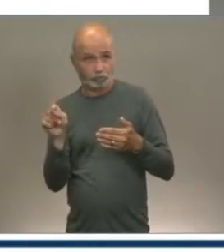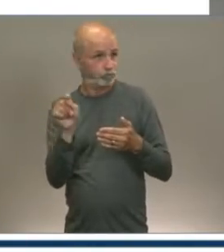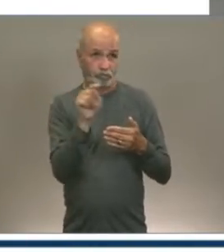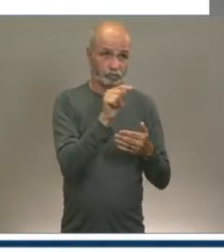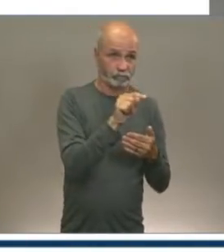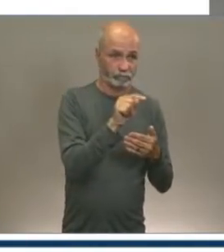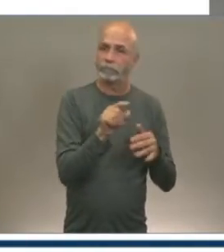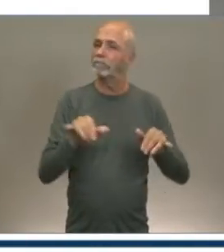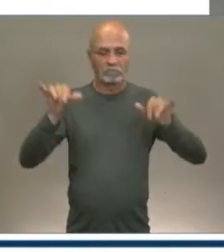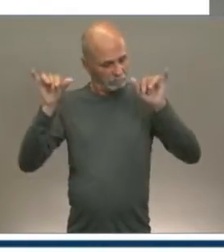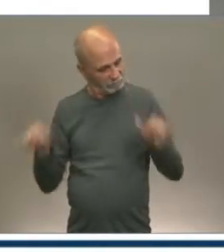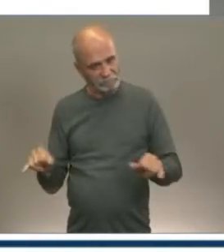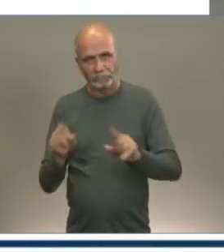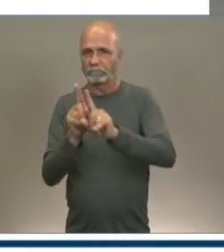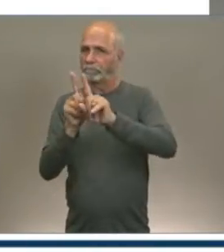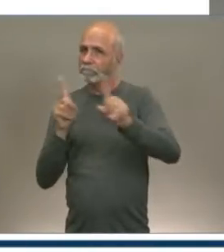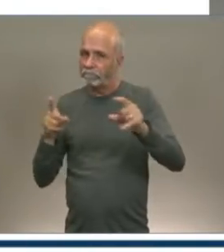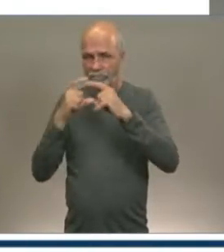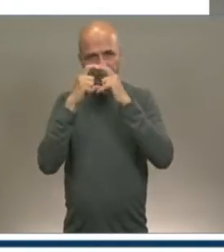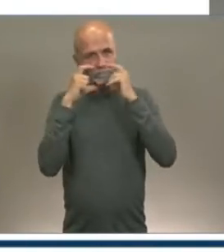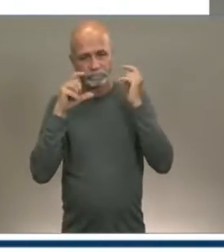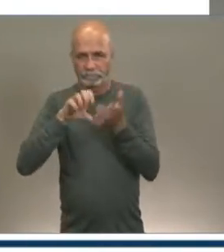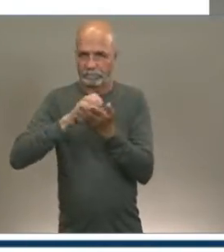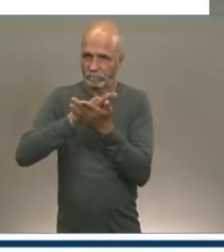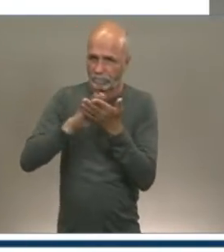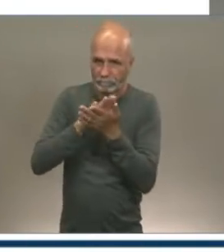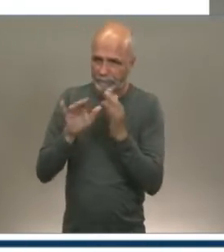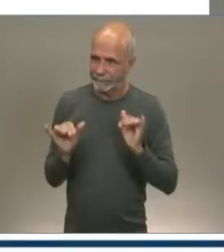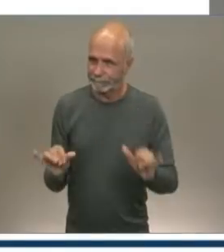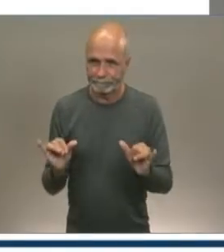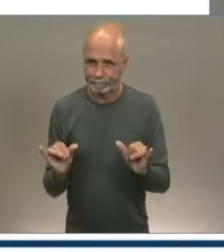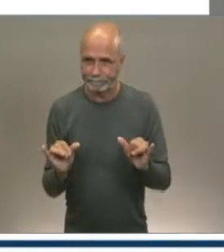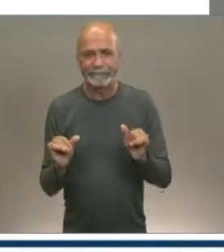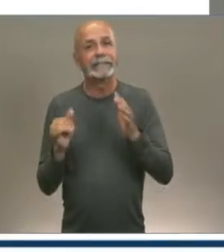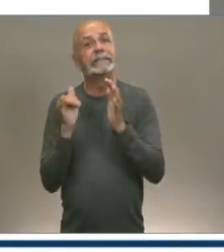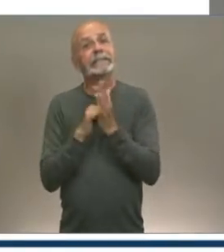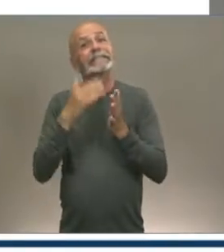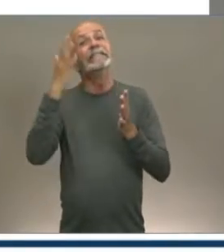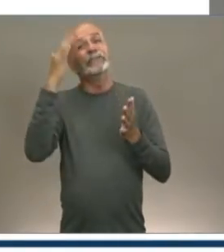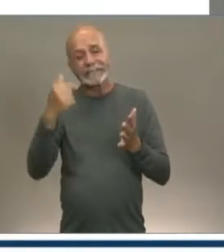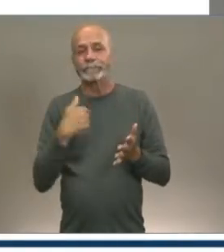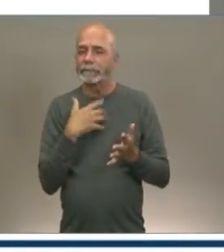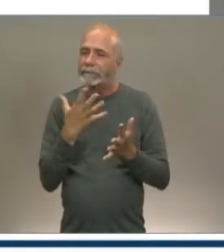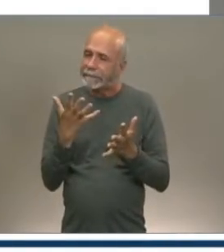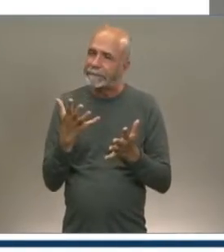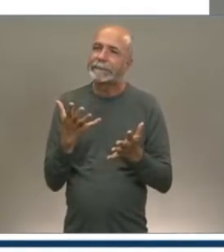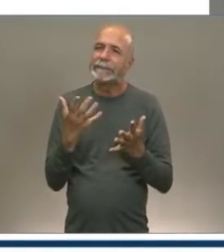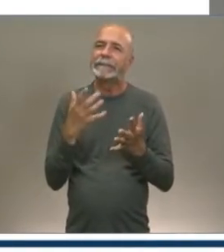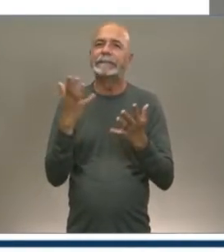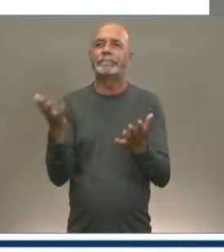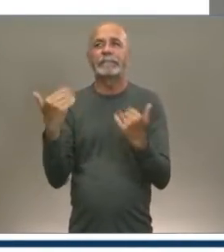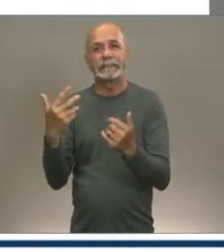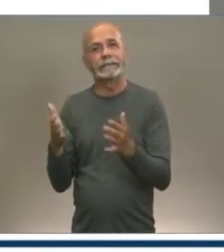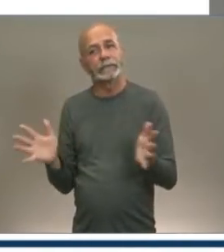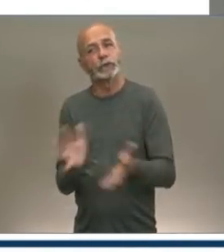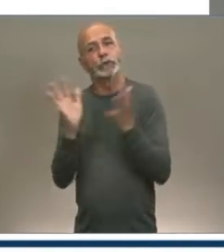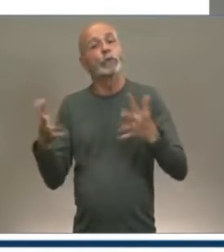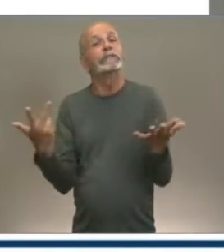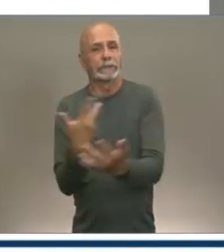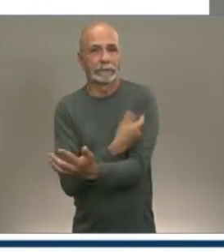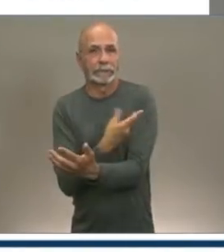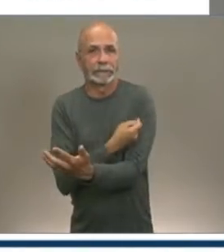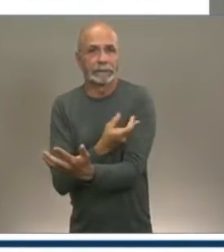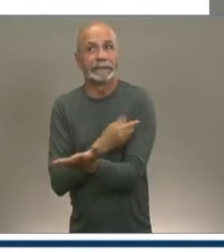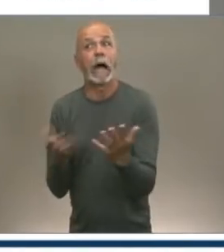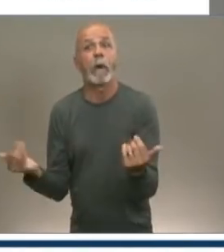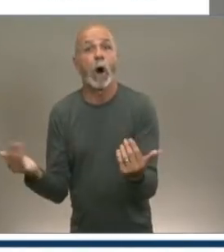contacts differently based on vaccine status. It's another reason why people should be looking to get vaccinated. Along with protecting themselves